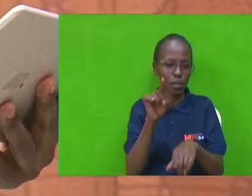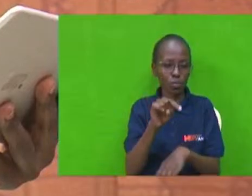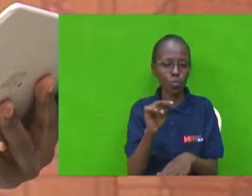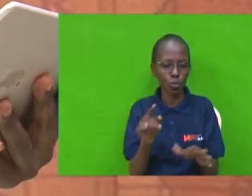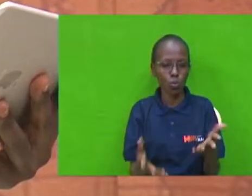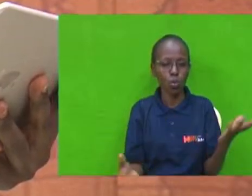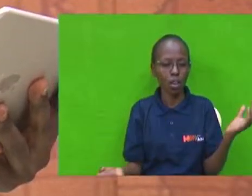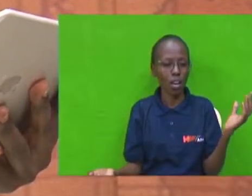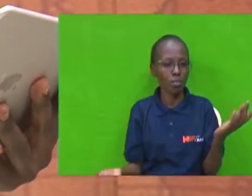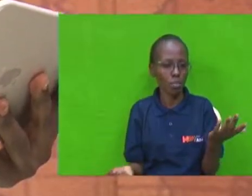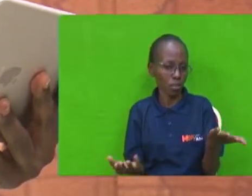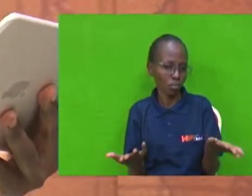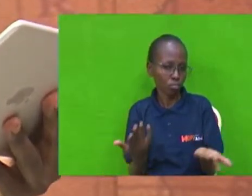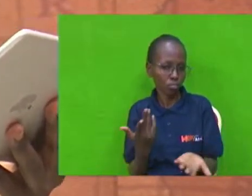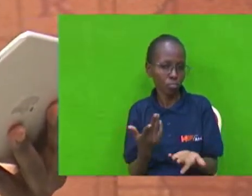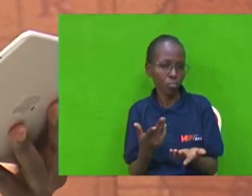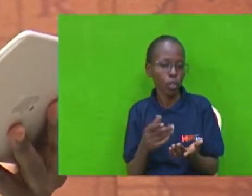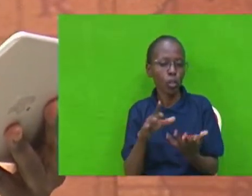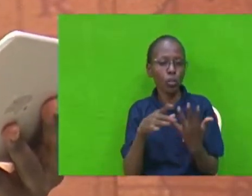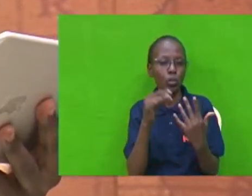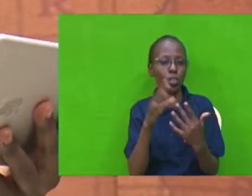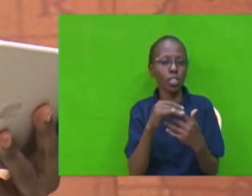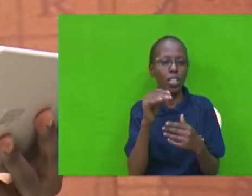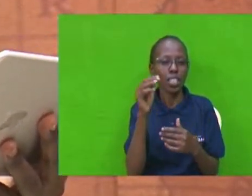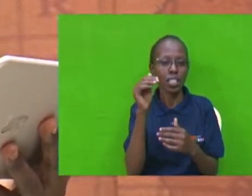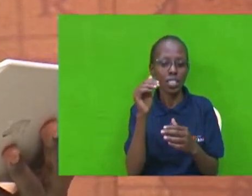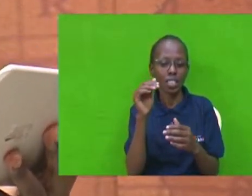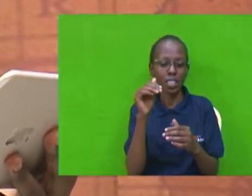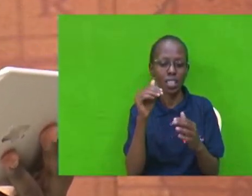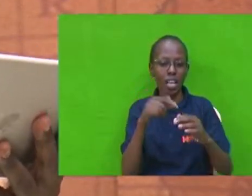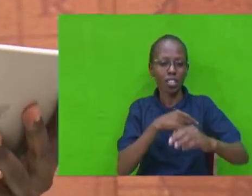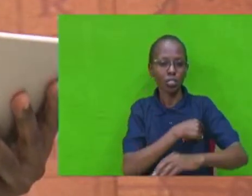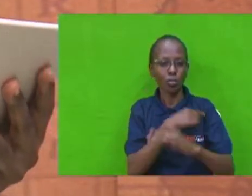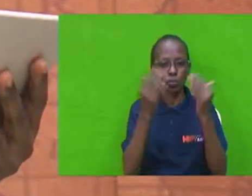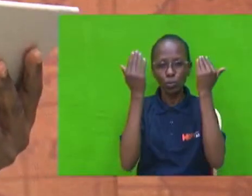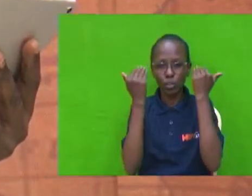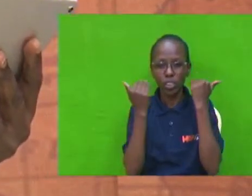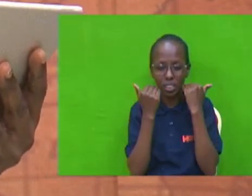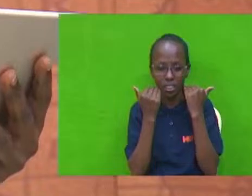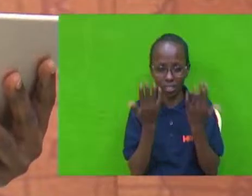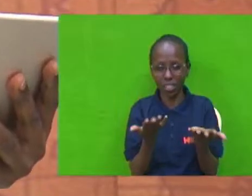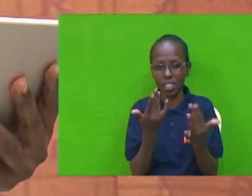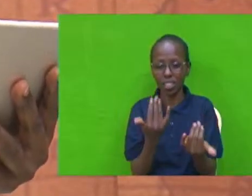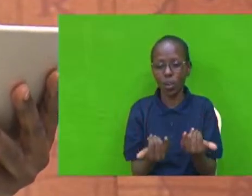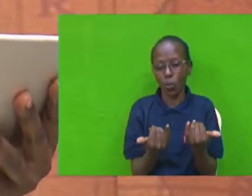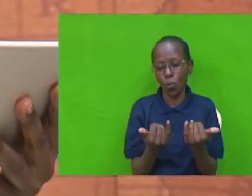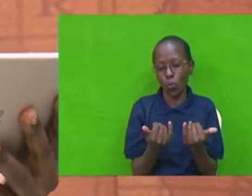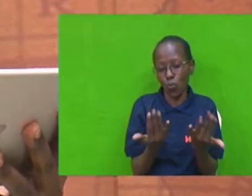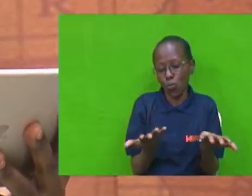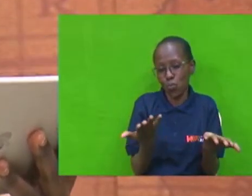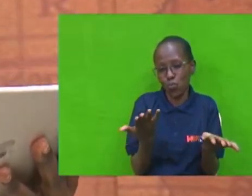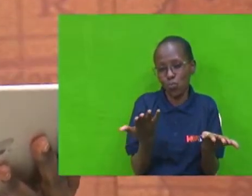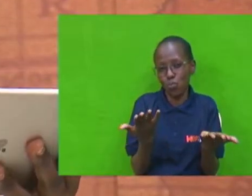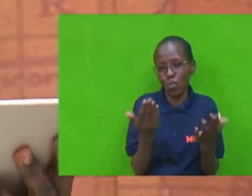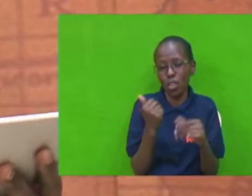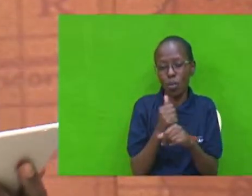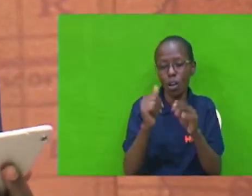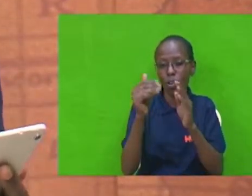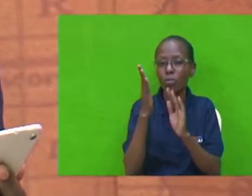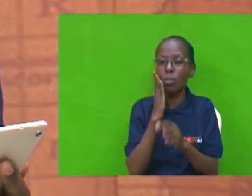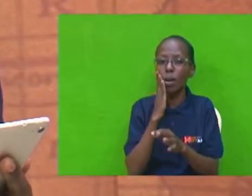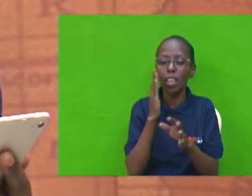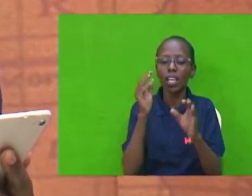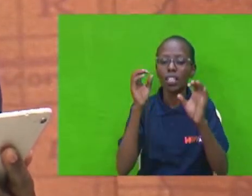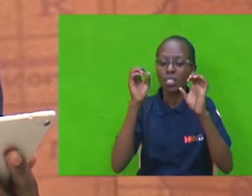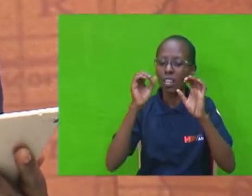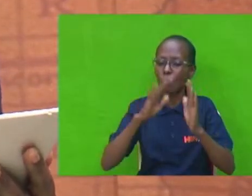wewe ni attorney general mm-hmm. bela Mwenyezi Mungu ni sema mm-hmm. na kazi ya mama ni more ennobling kuliko yako